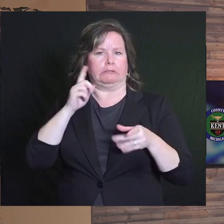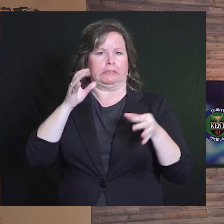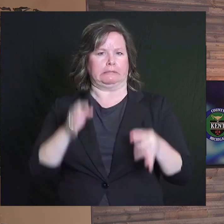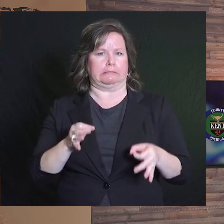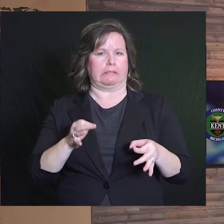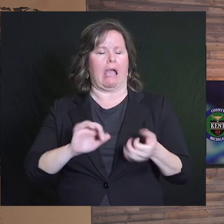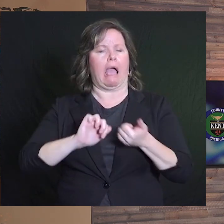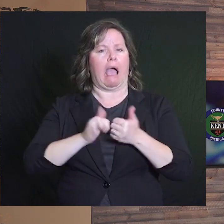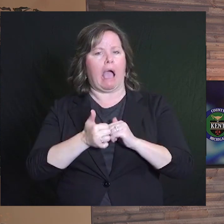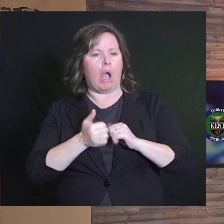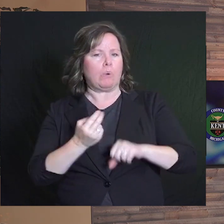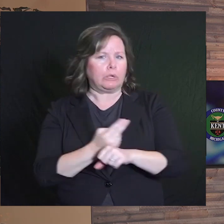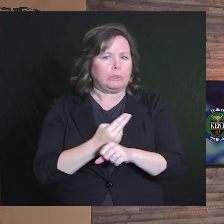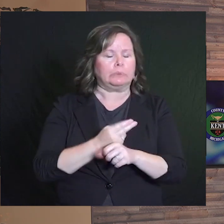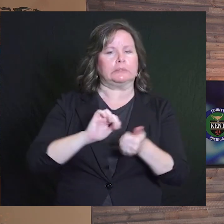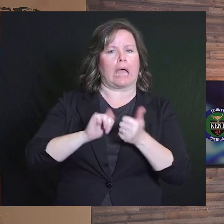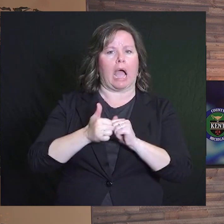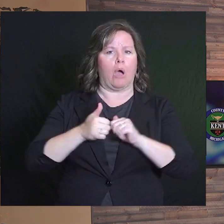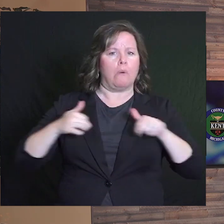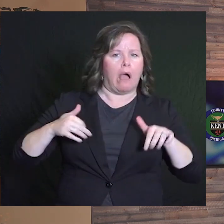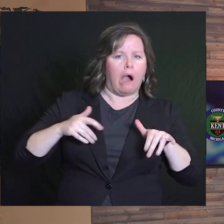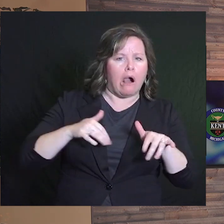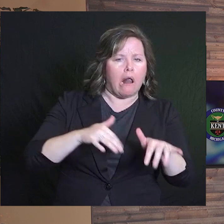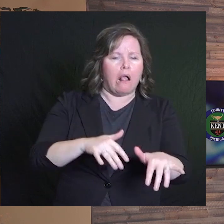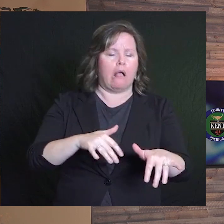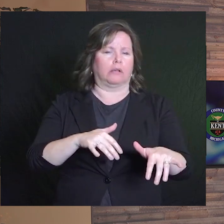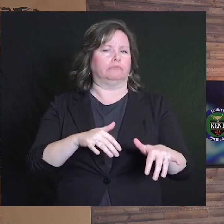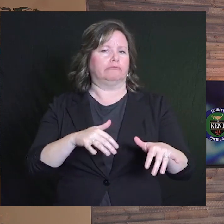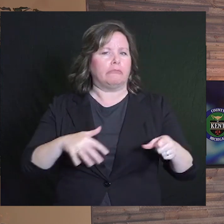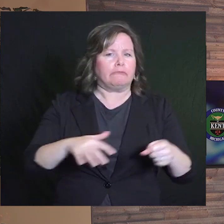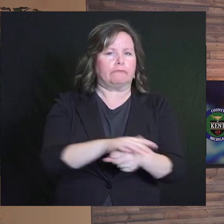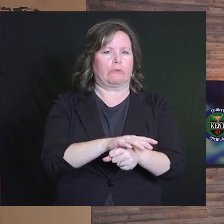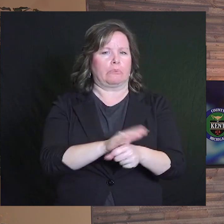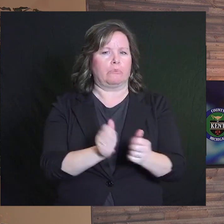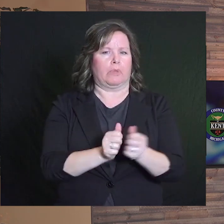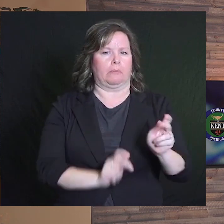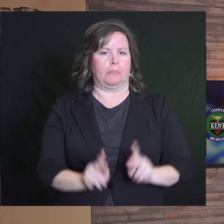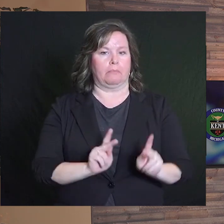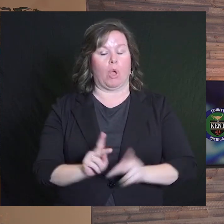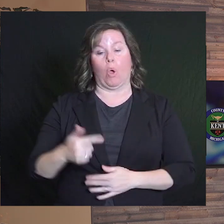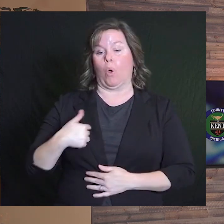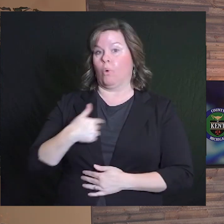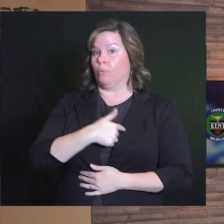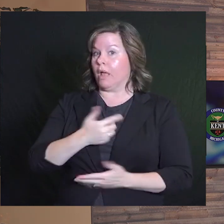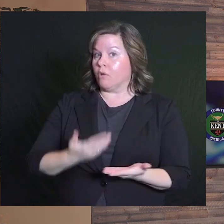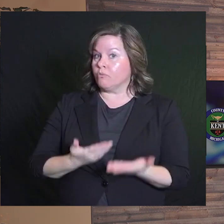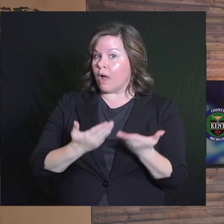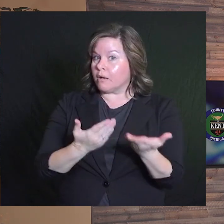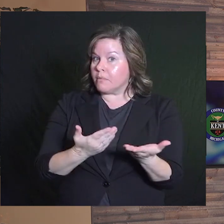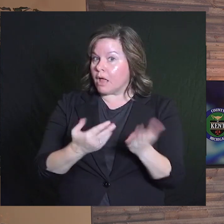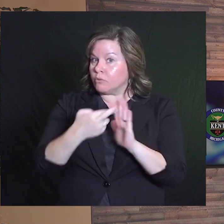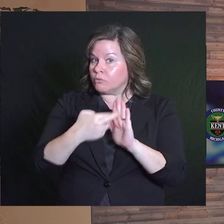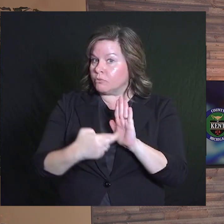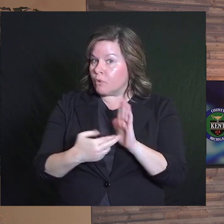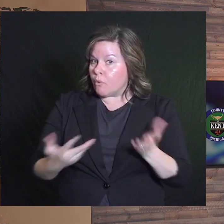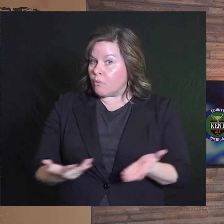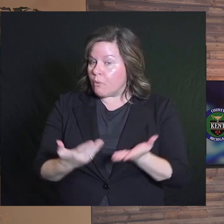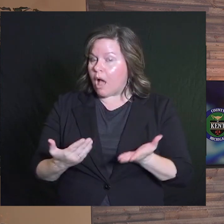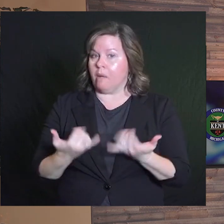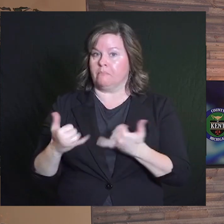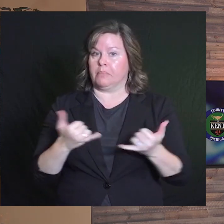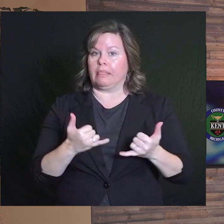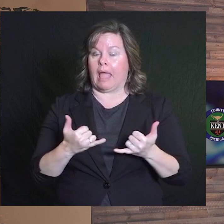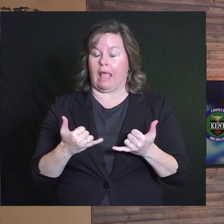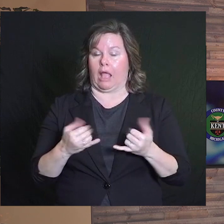crowded they become. Our recommendation from the beginning has been that playground equipment, anything that's commonly touched, should